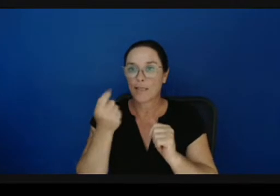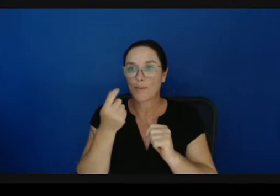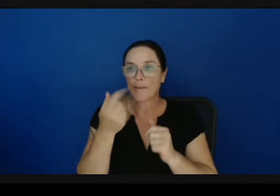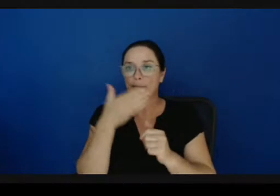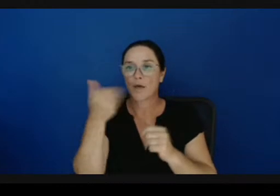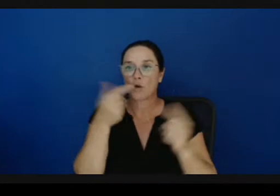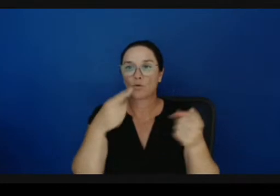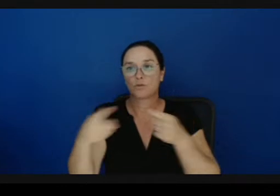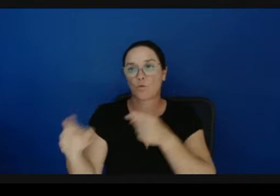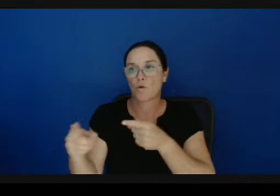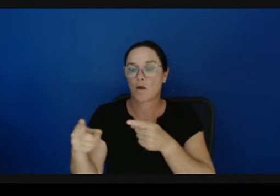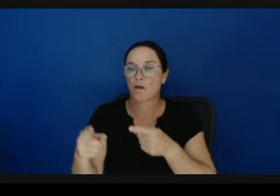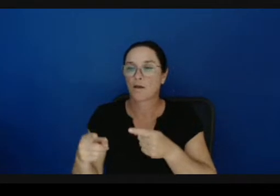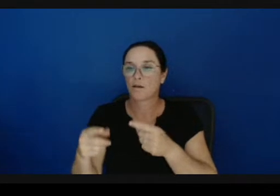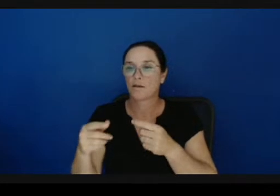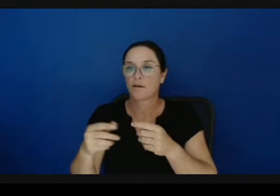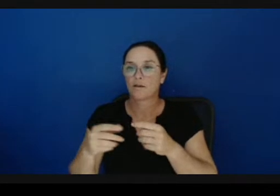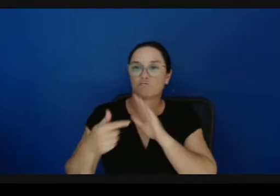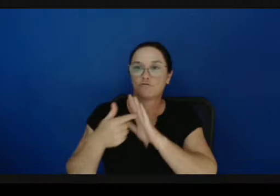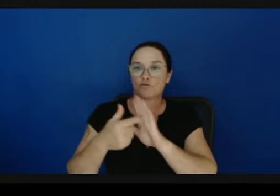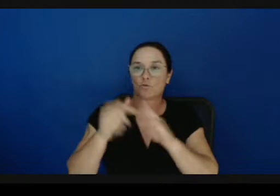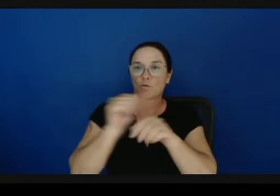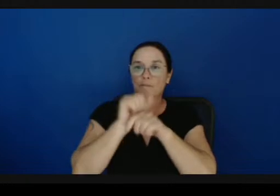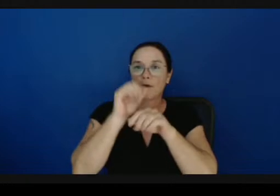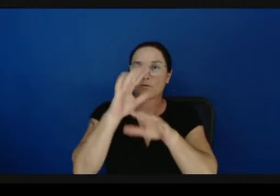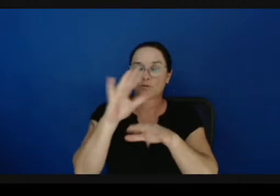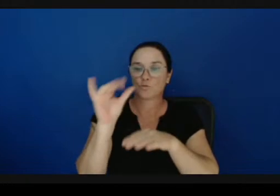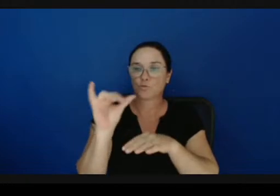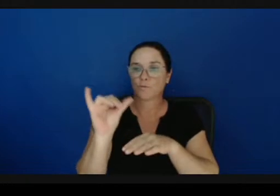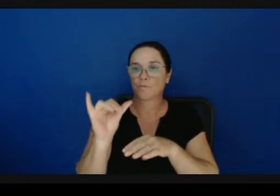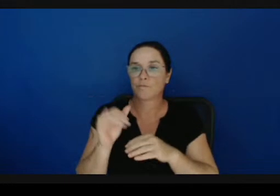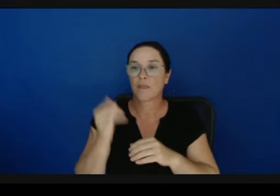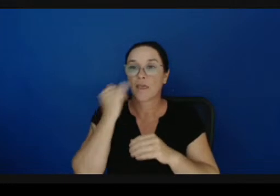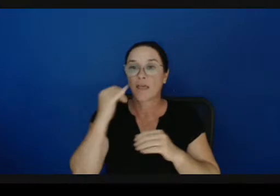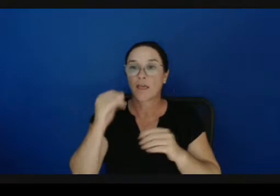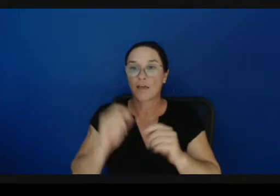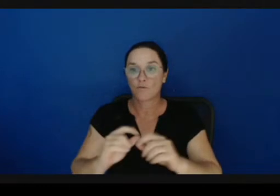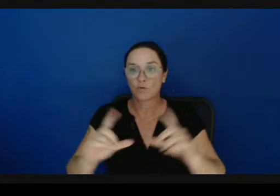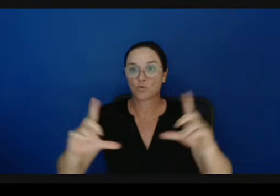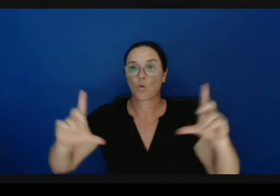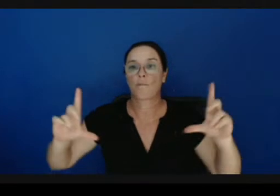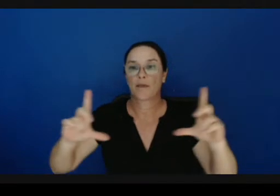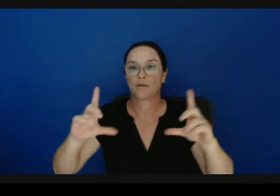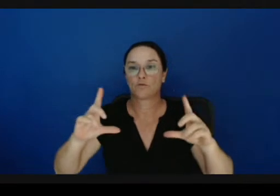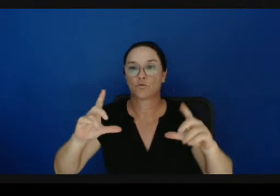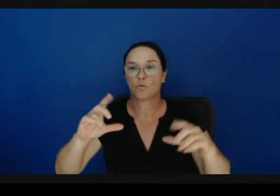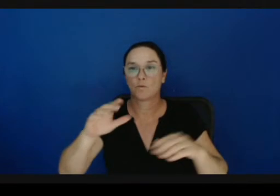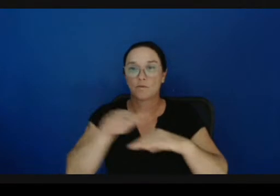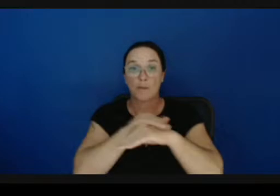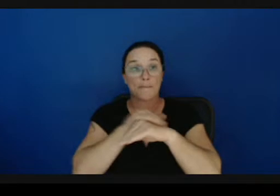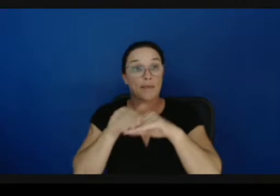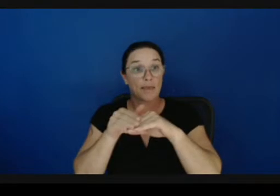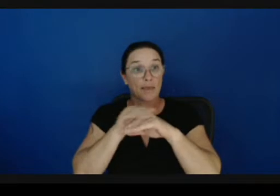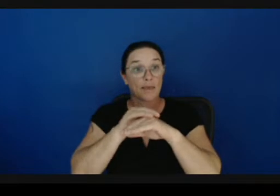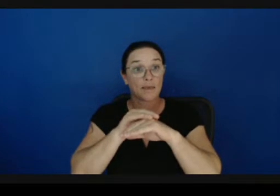of the mountains. And if we zoom into the summit right in here, that's what this box actually is, right over here. So what